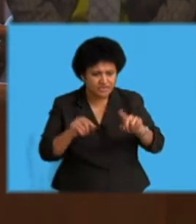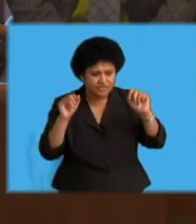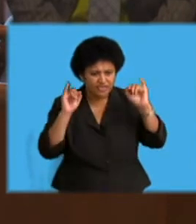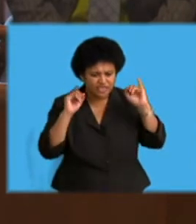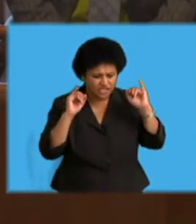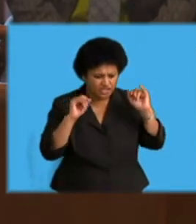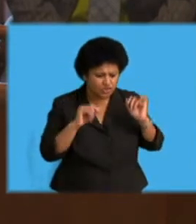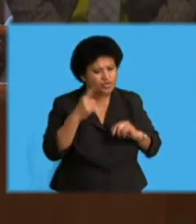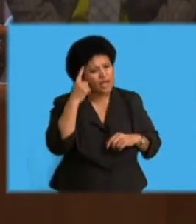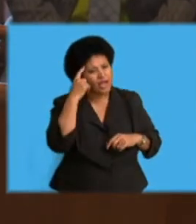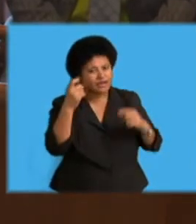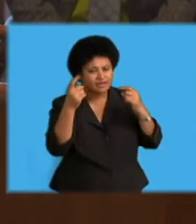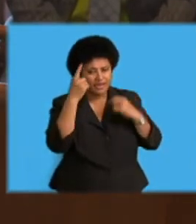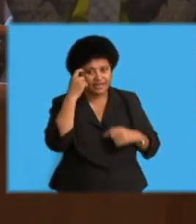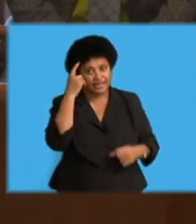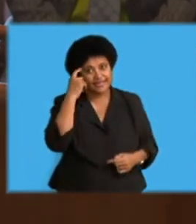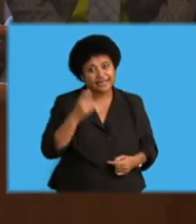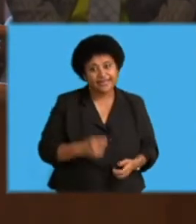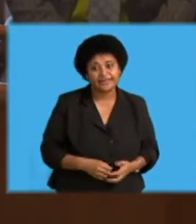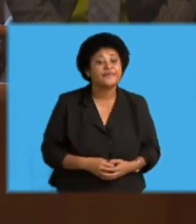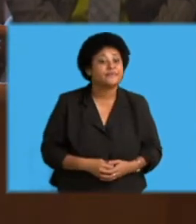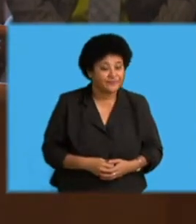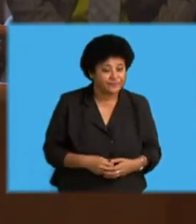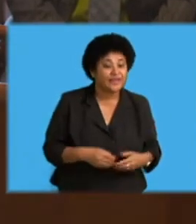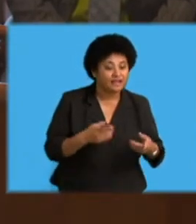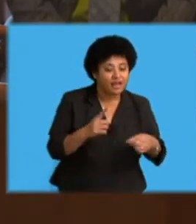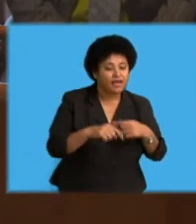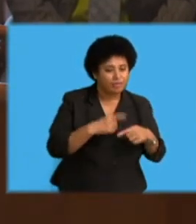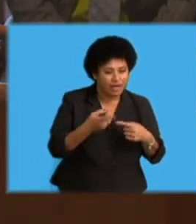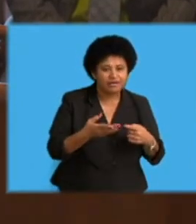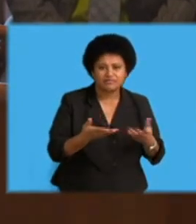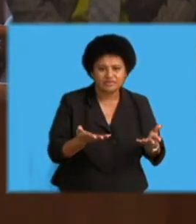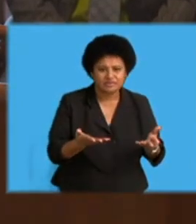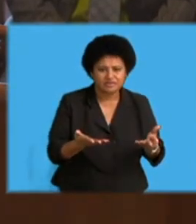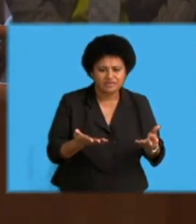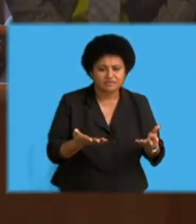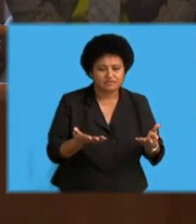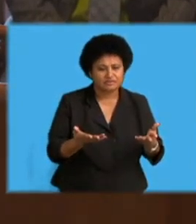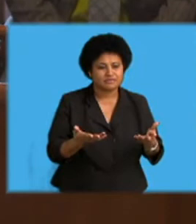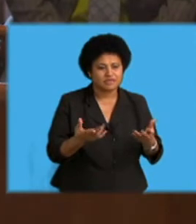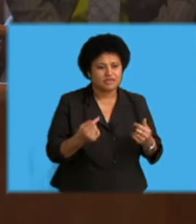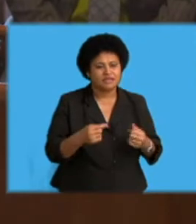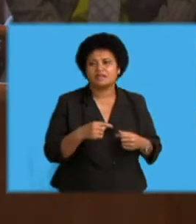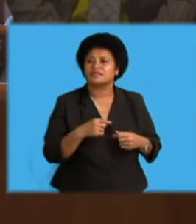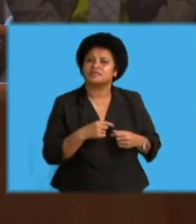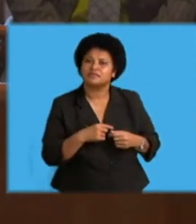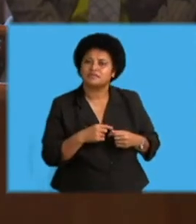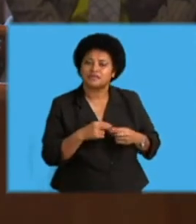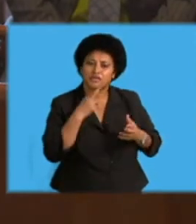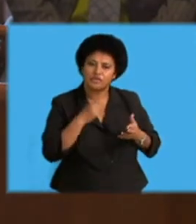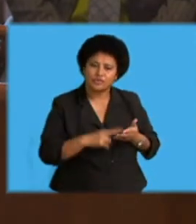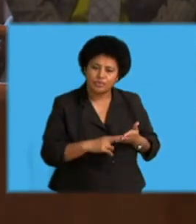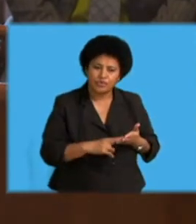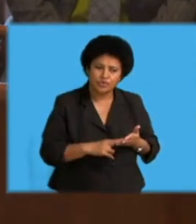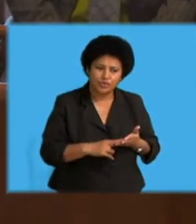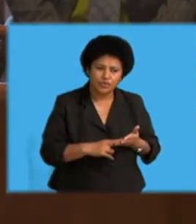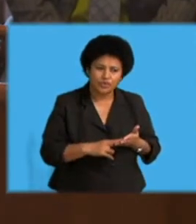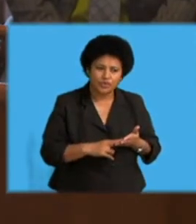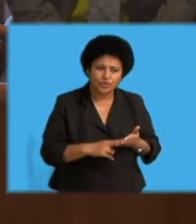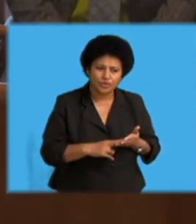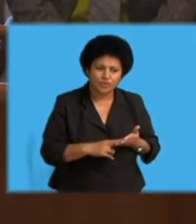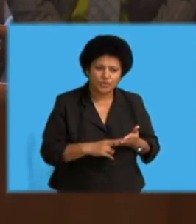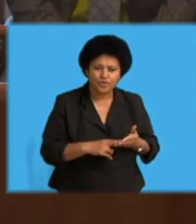jumped through them all to be able to make such a statement. They don't make these things lightly. Just because they don't accept it doesn't mean make it right.